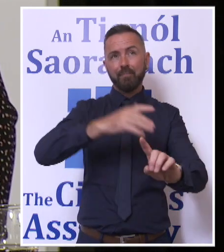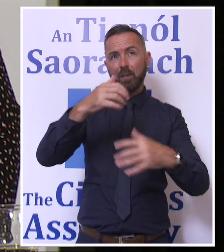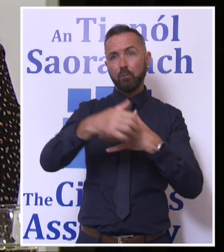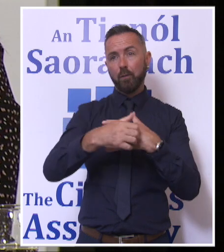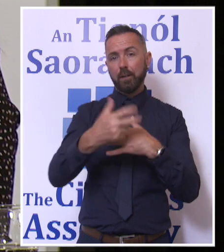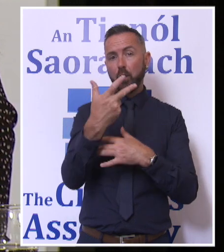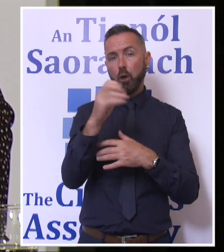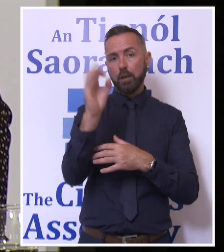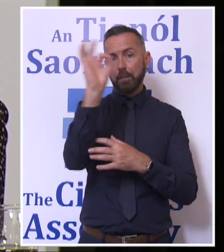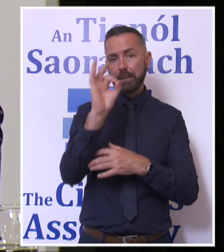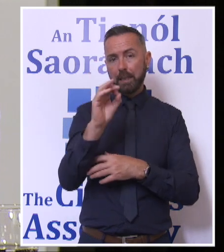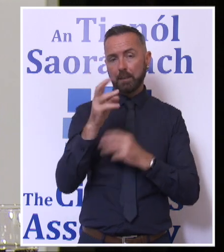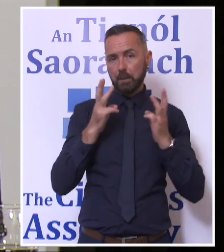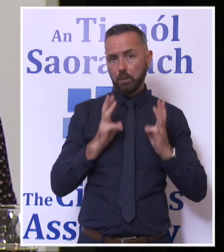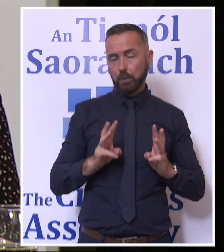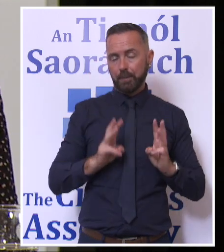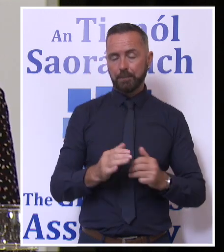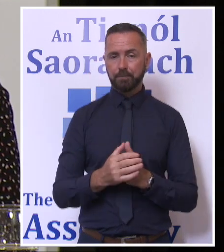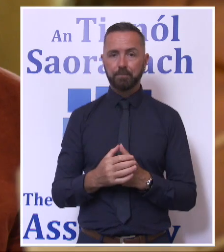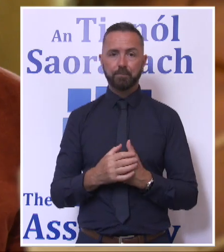30% of elected members are women.